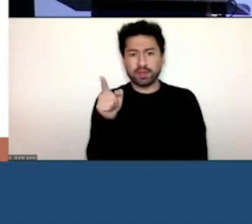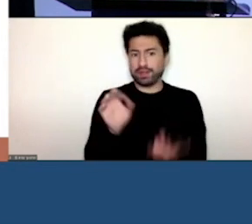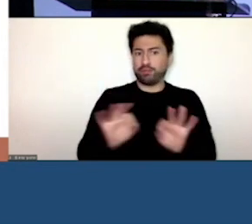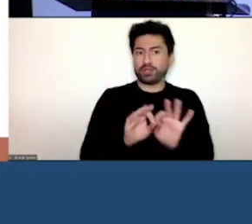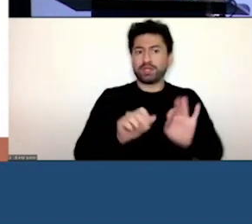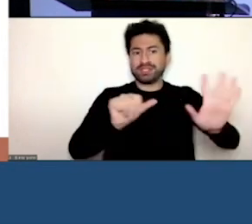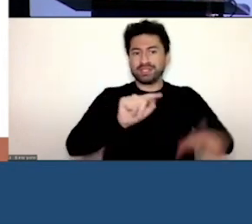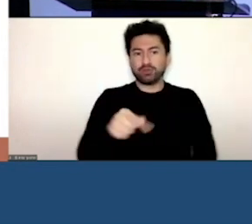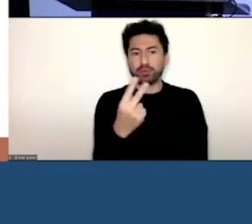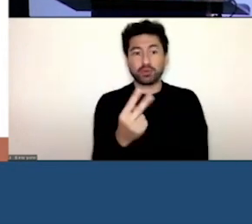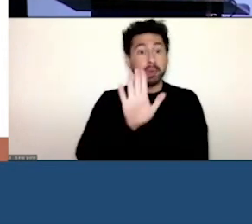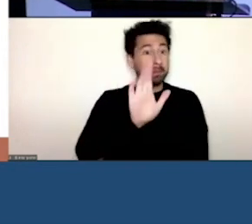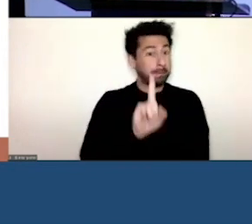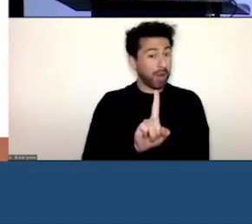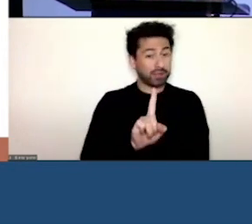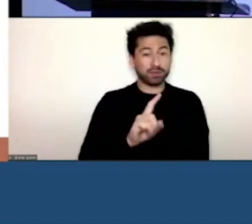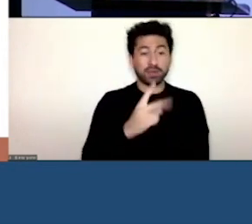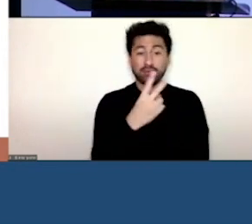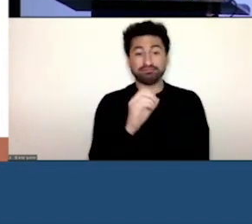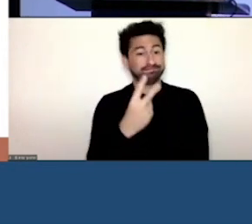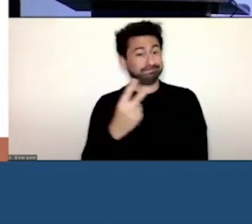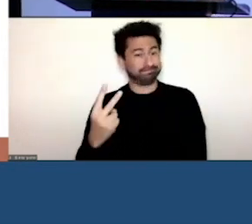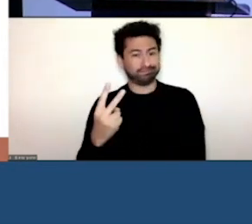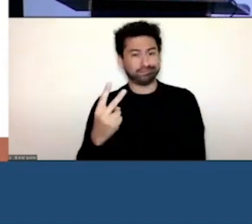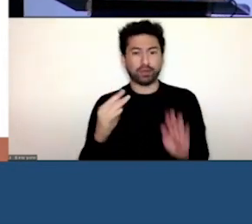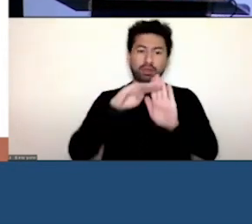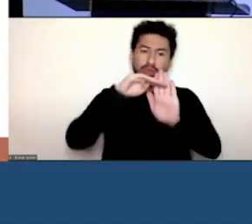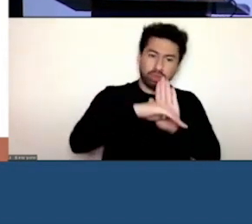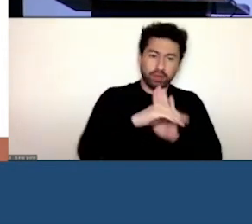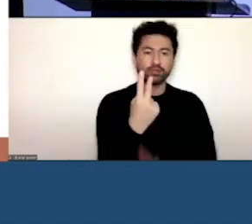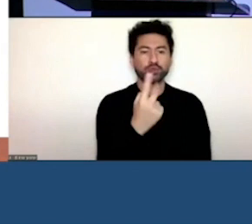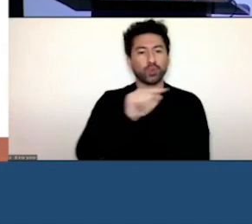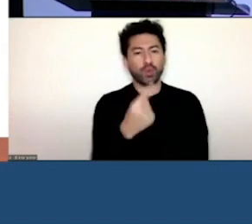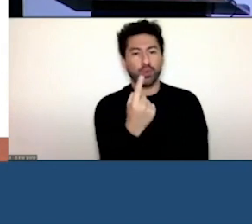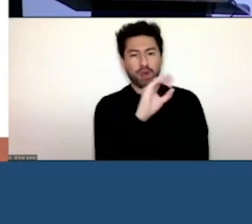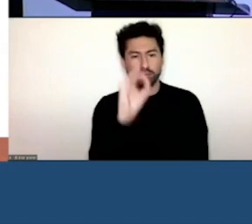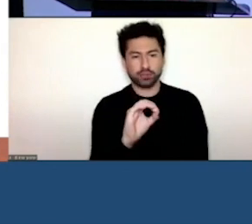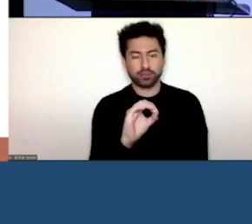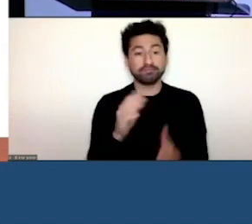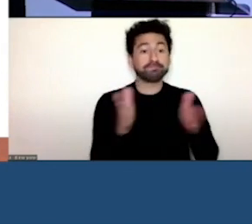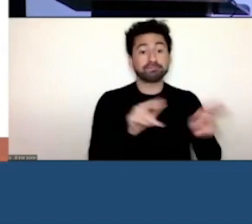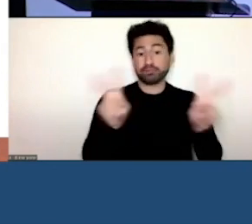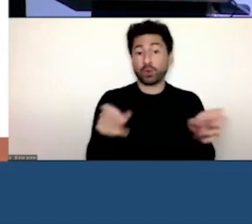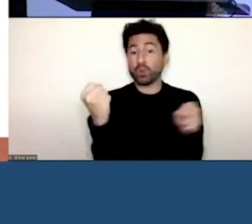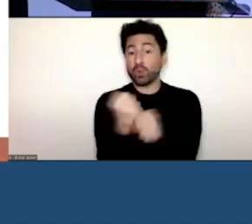was 6.2, but in 2022 we're going back to 6.1. And employment,